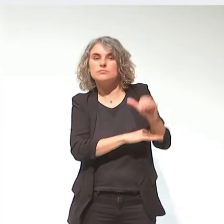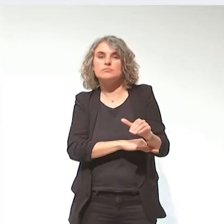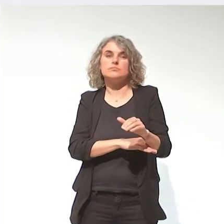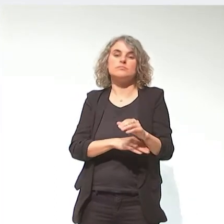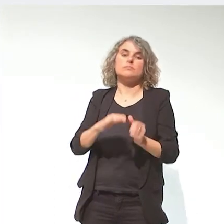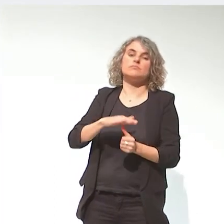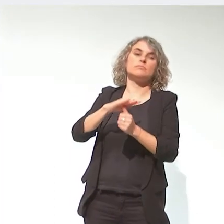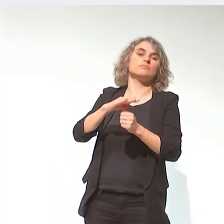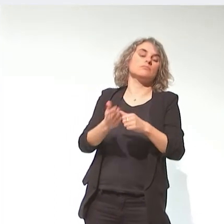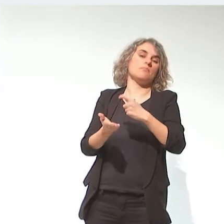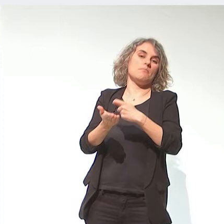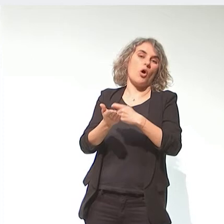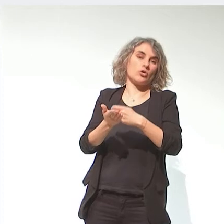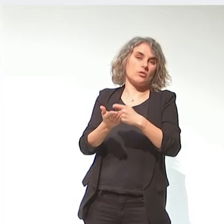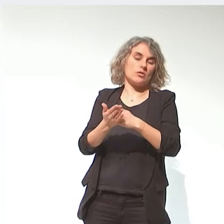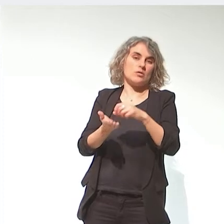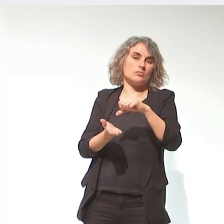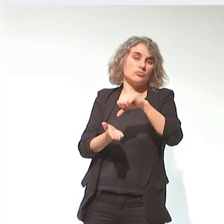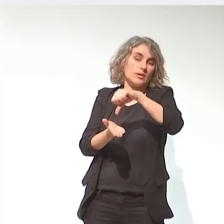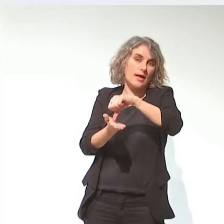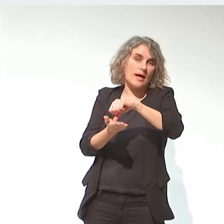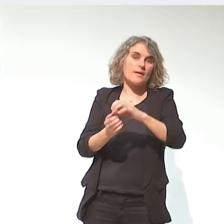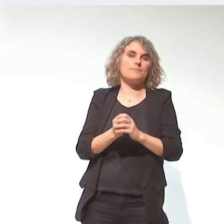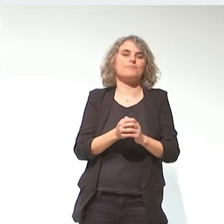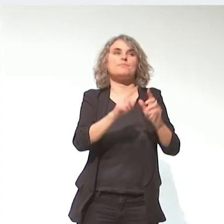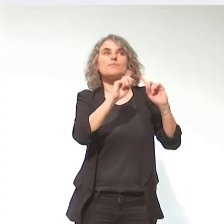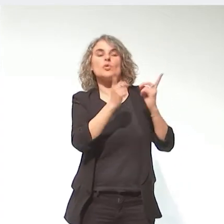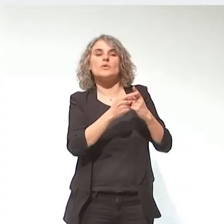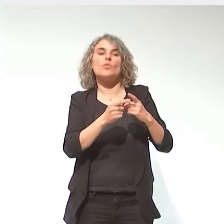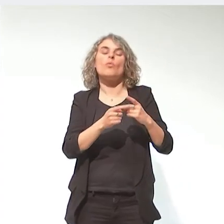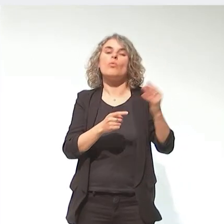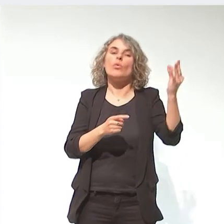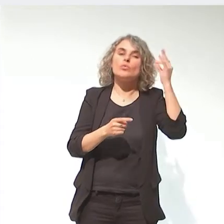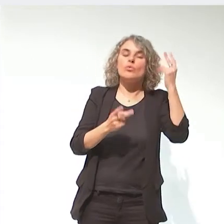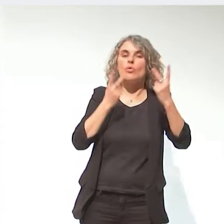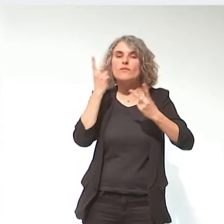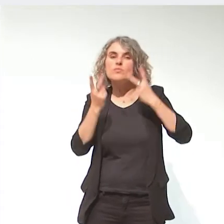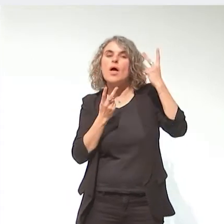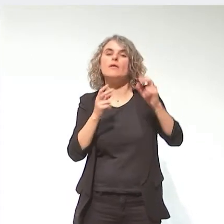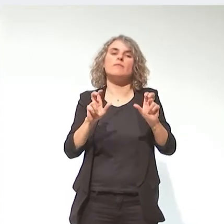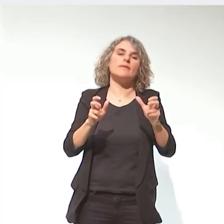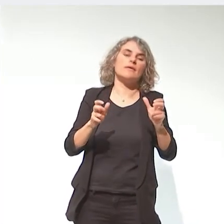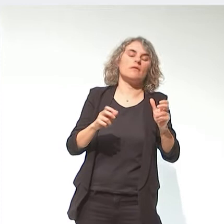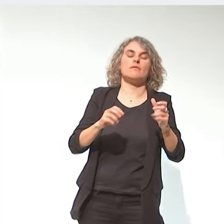and Television Commissions and other players which are connected with information with